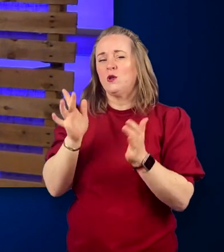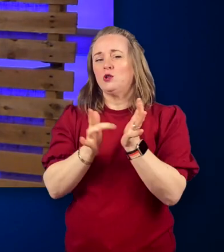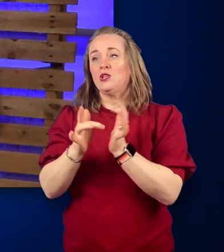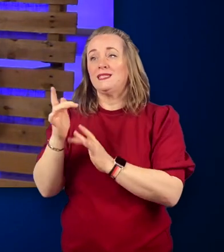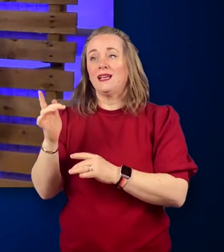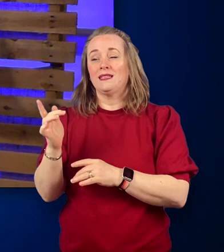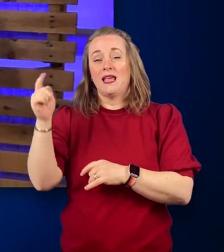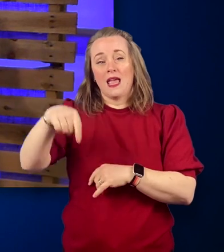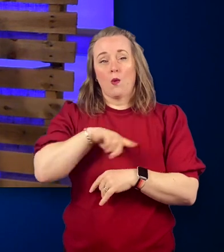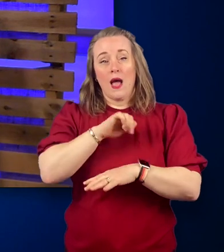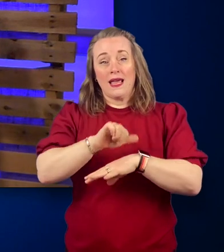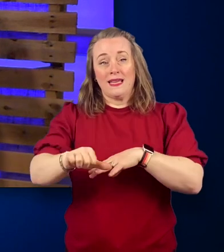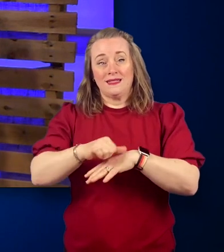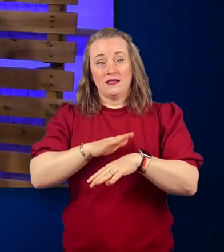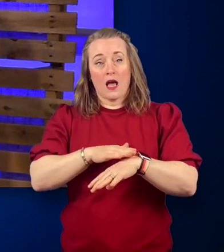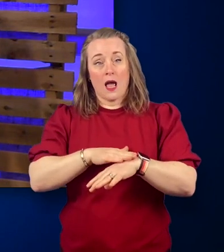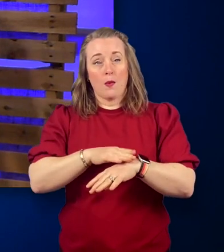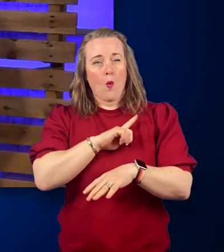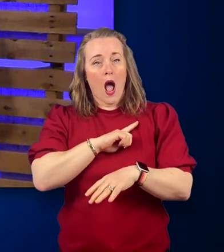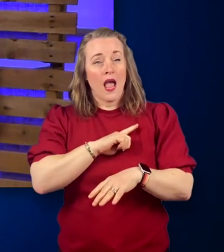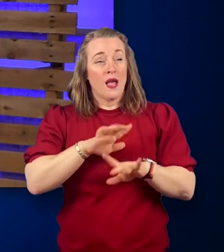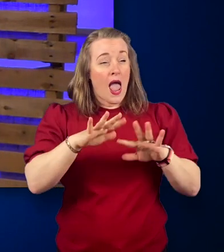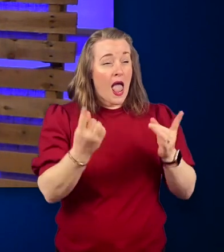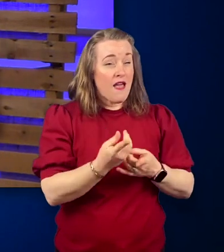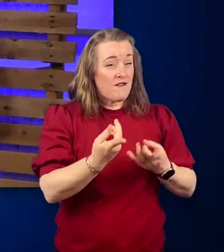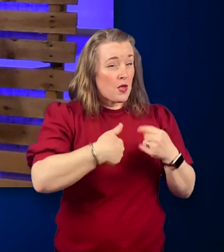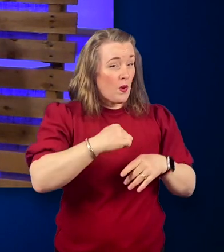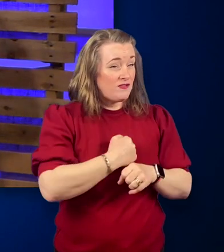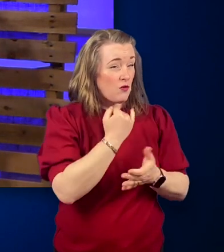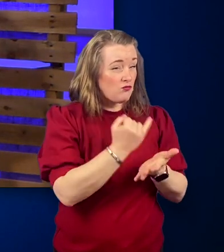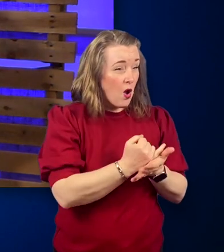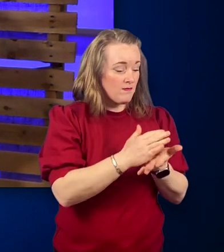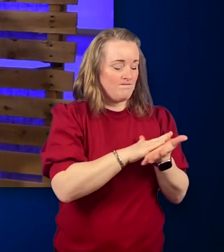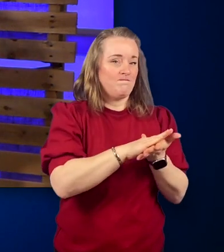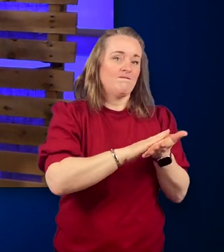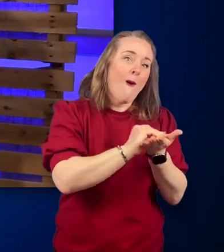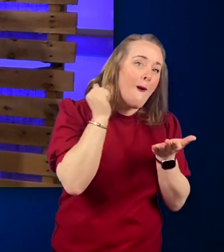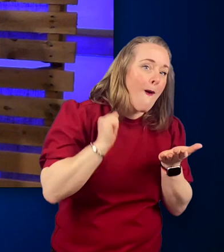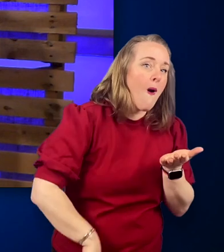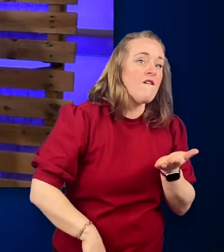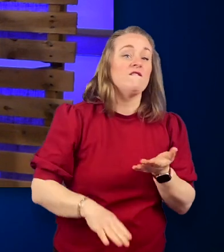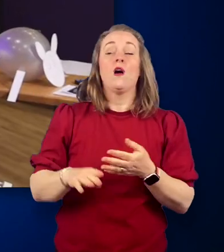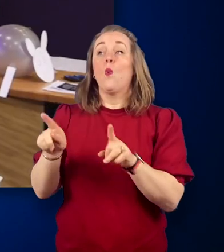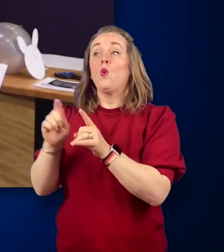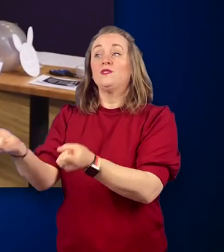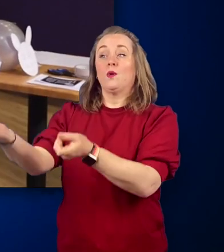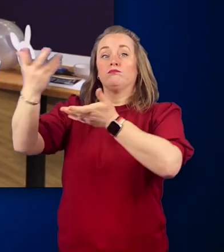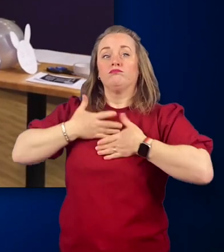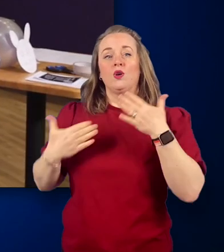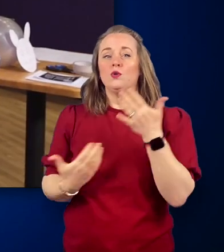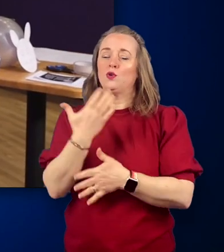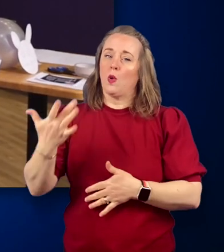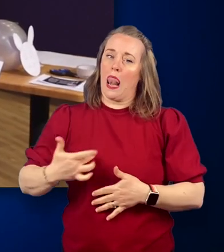to forgive us for everything that we've done wrong, and to bring new life and allow us to have